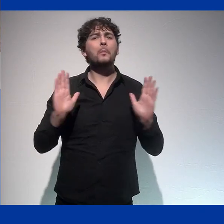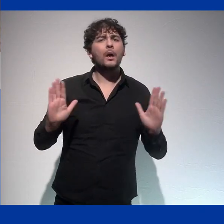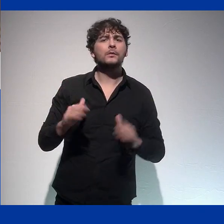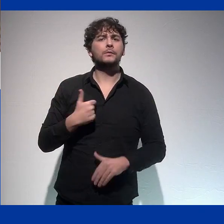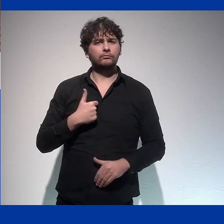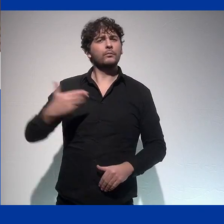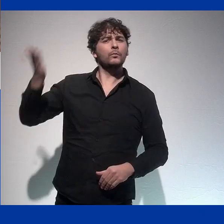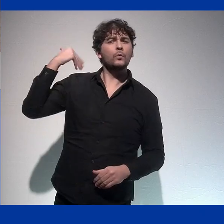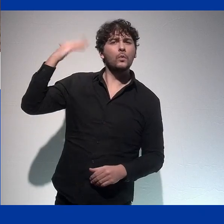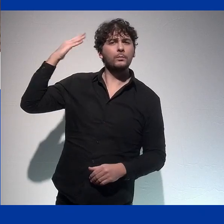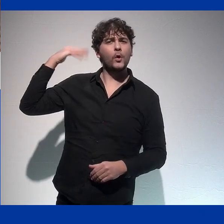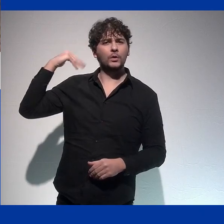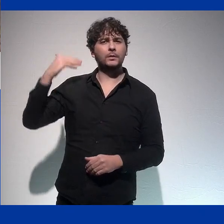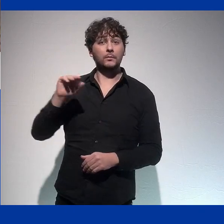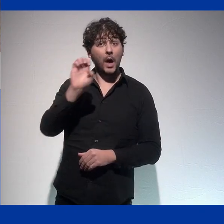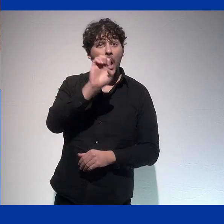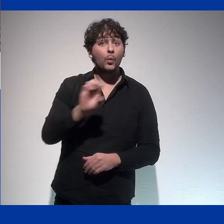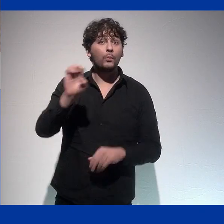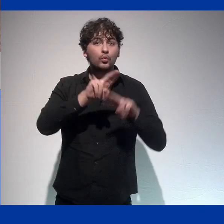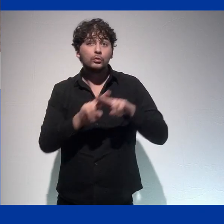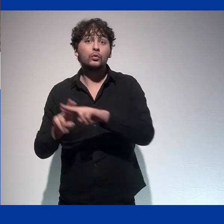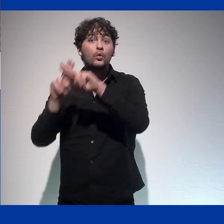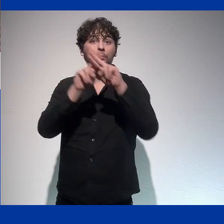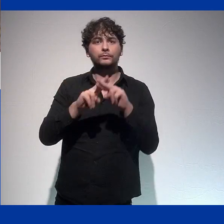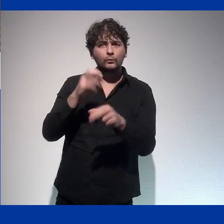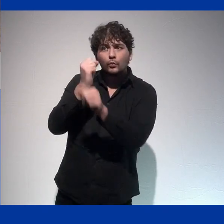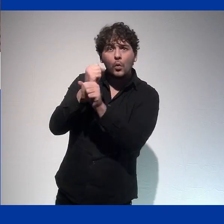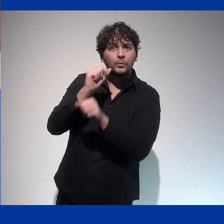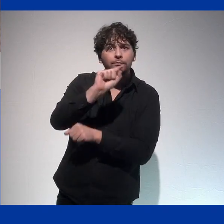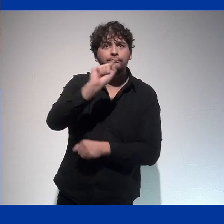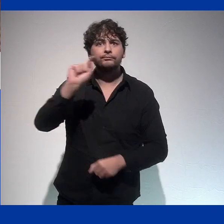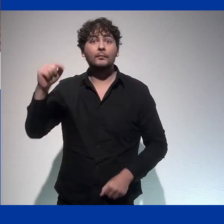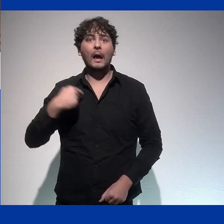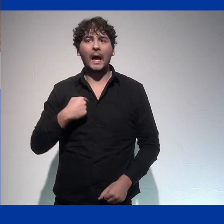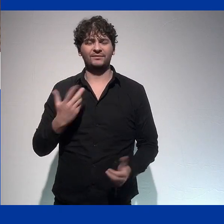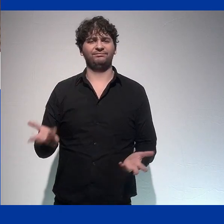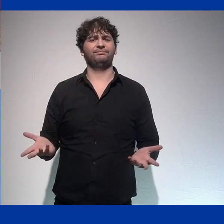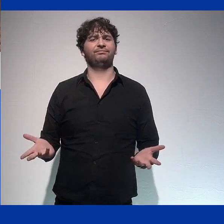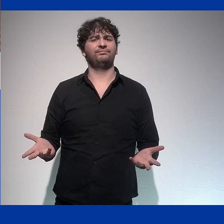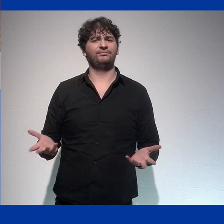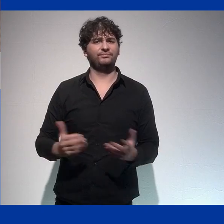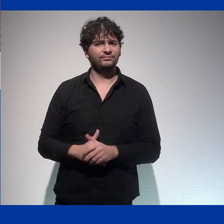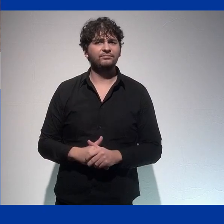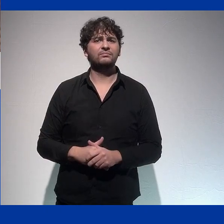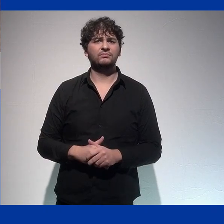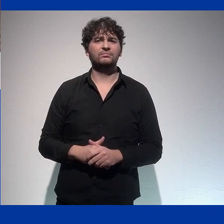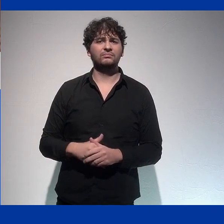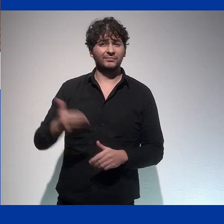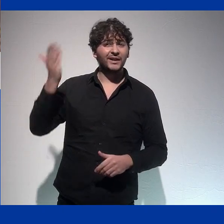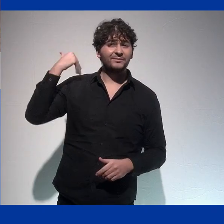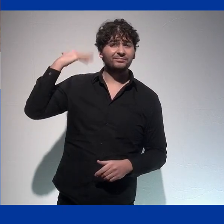crisis, refugee crisis. In 2016, I was in Greece, and